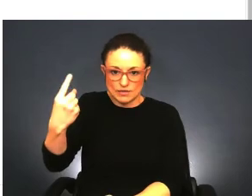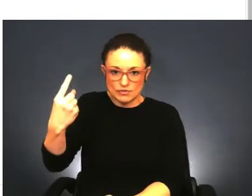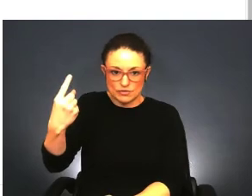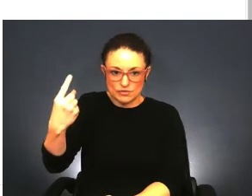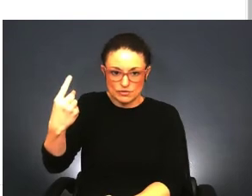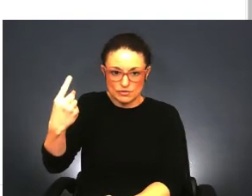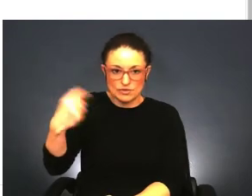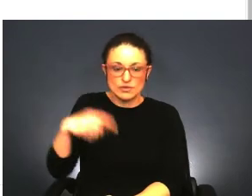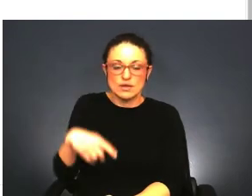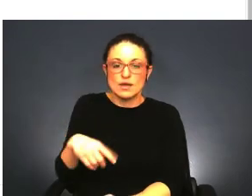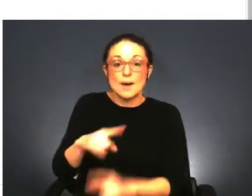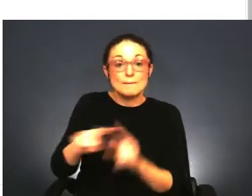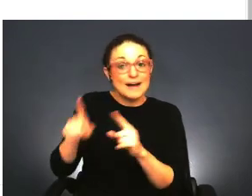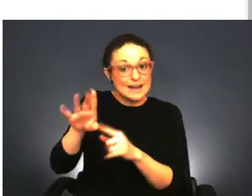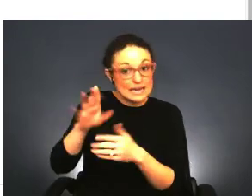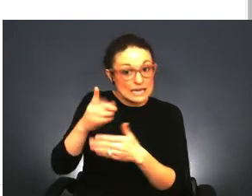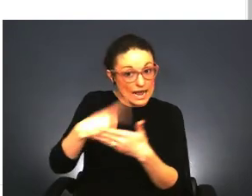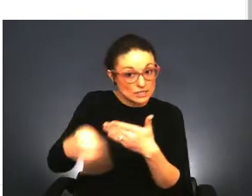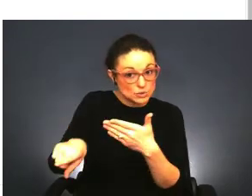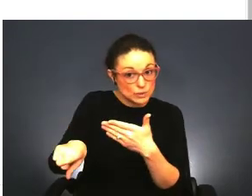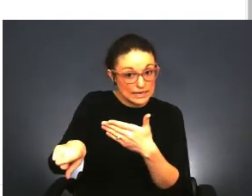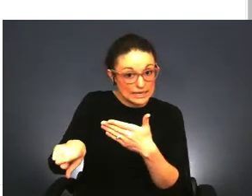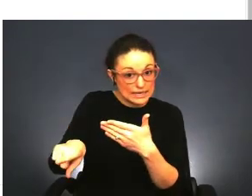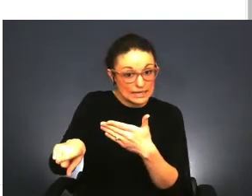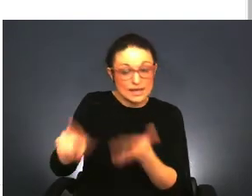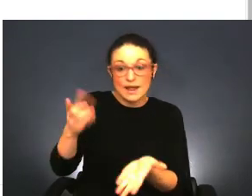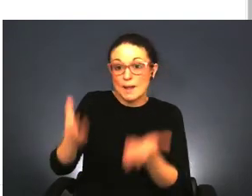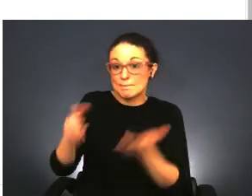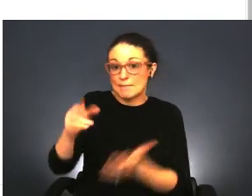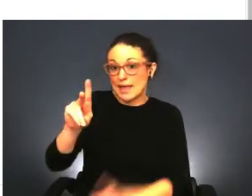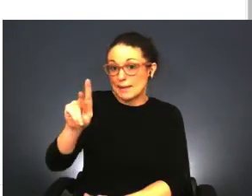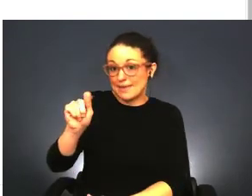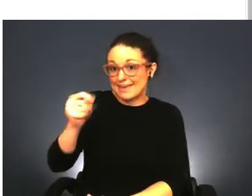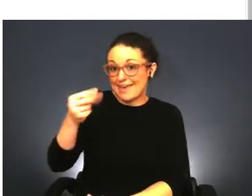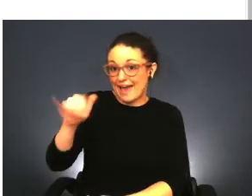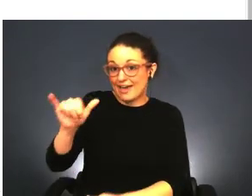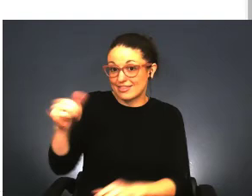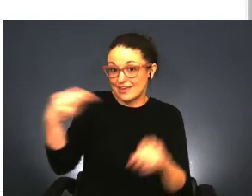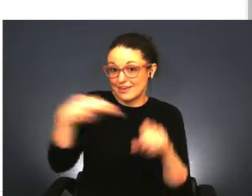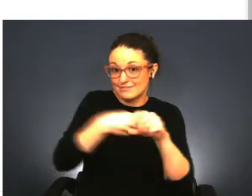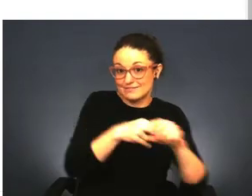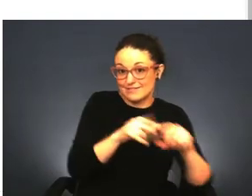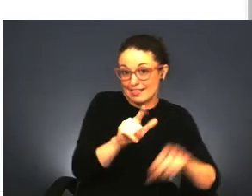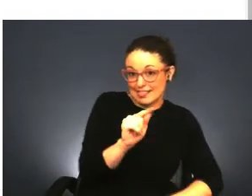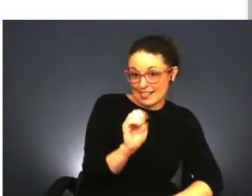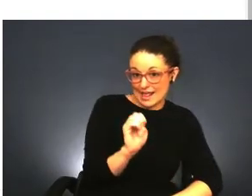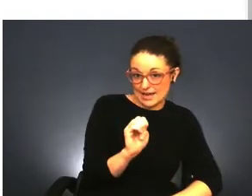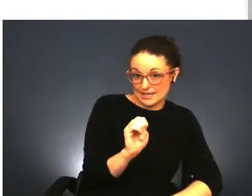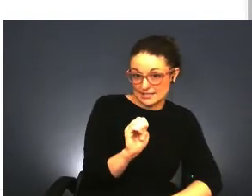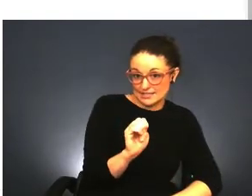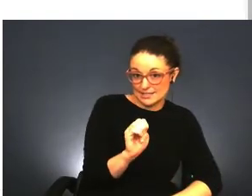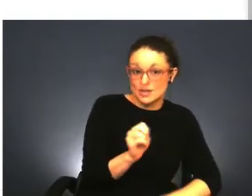Okay, but next week you might have Kathy join late, so you set her up